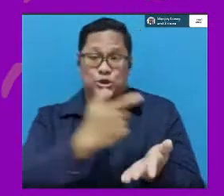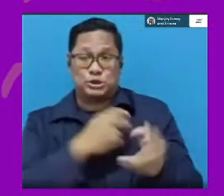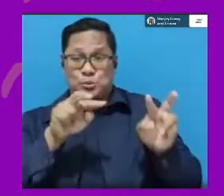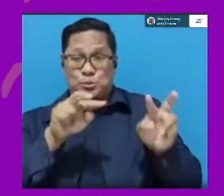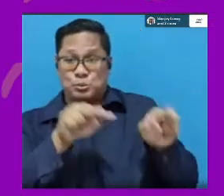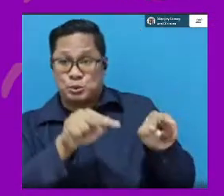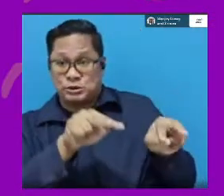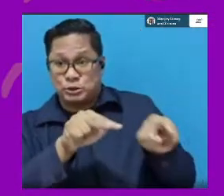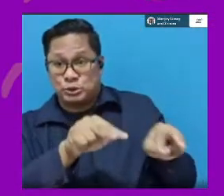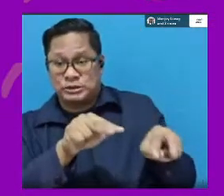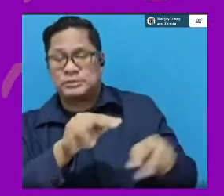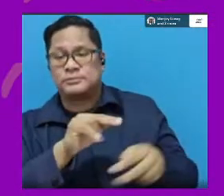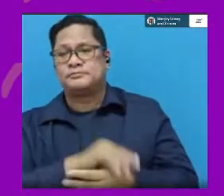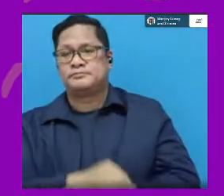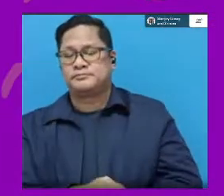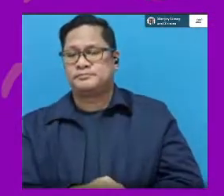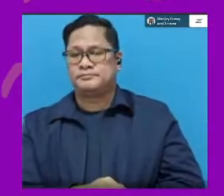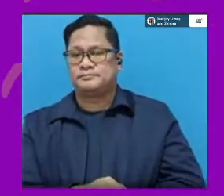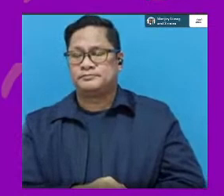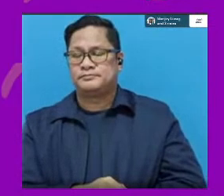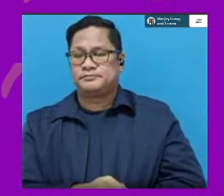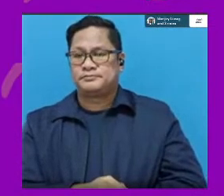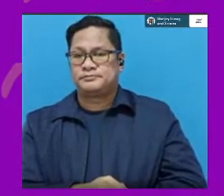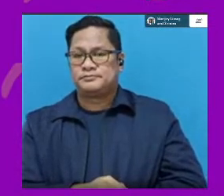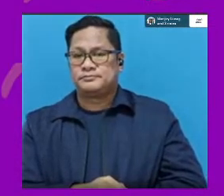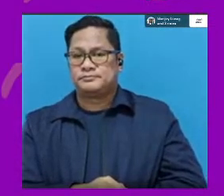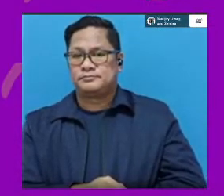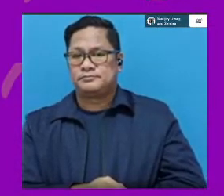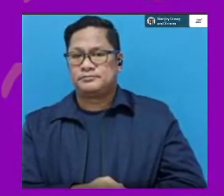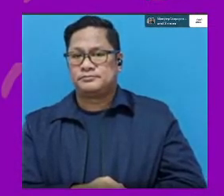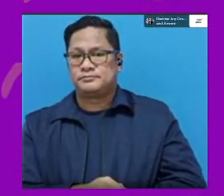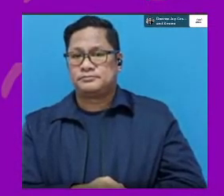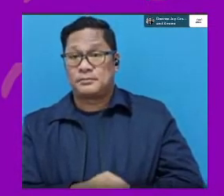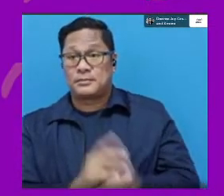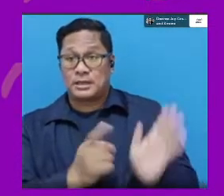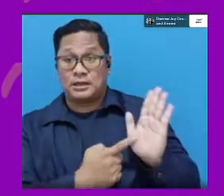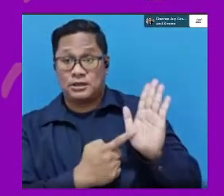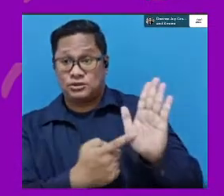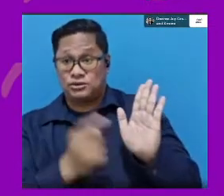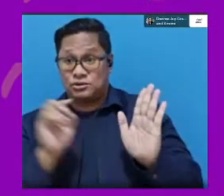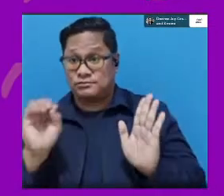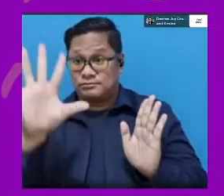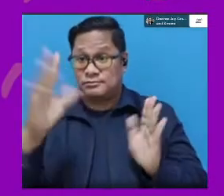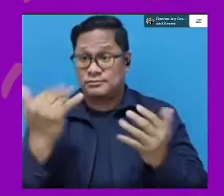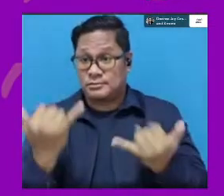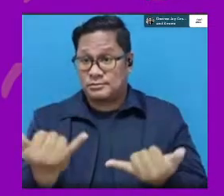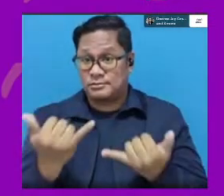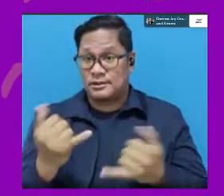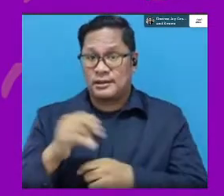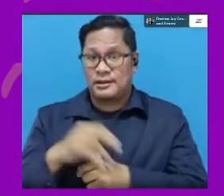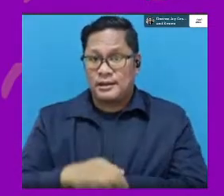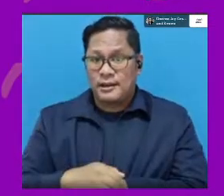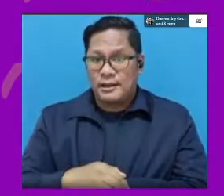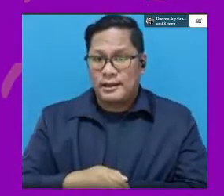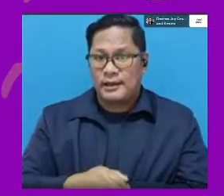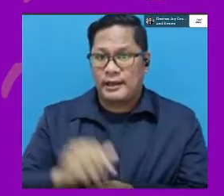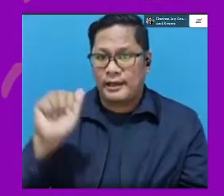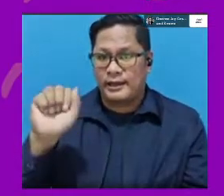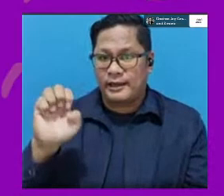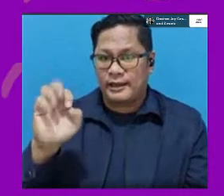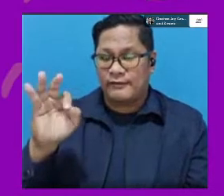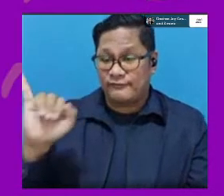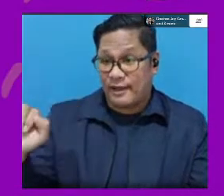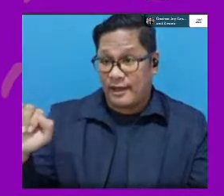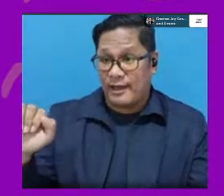Okay, so as shown in your screens right now is the AEFI, or adverse event